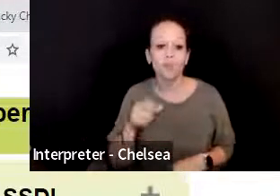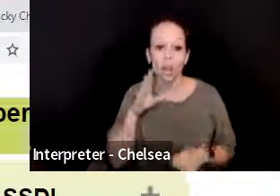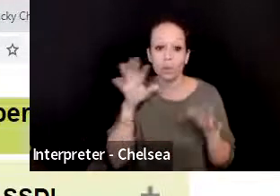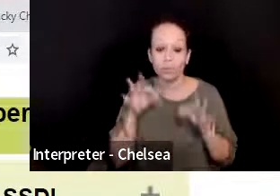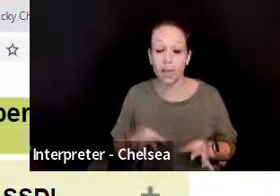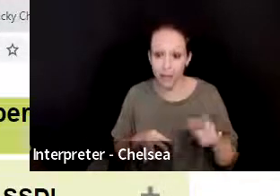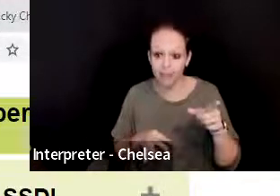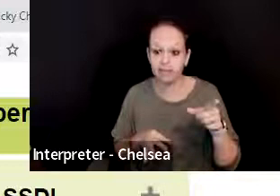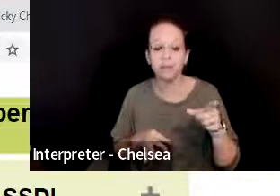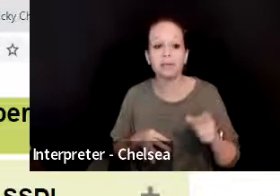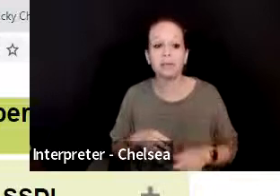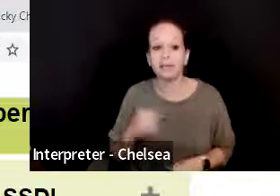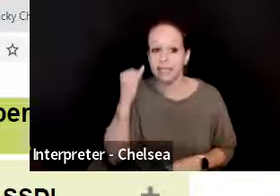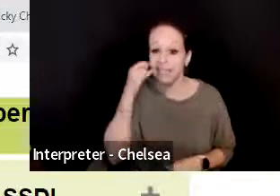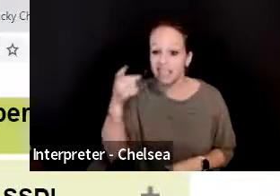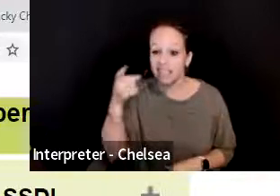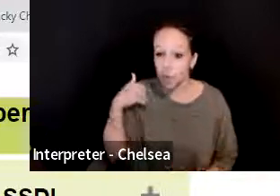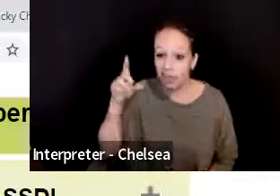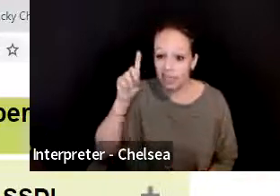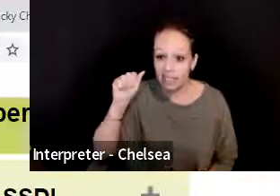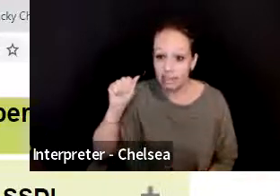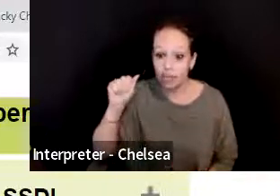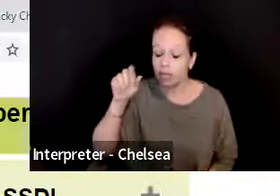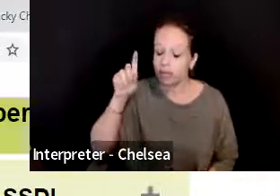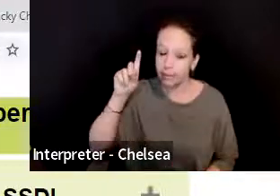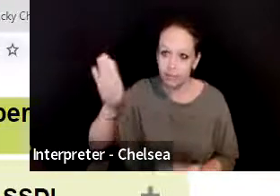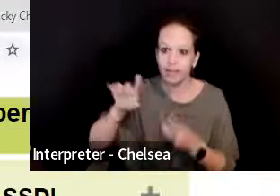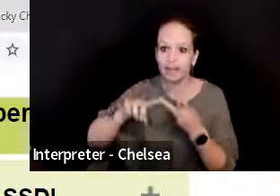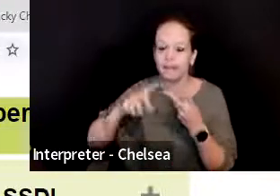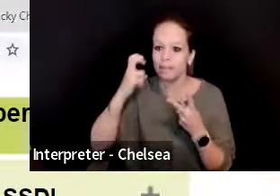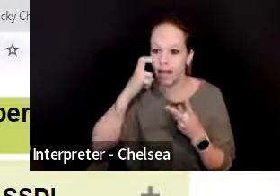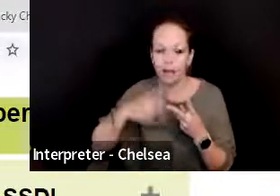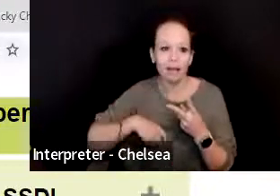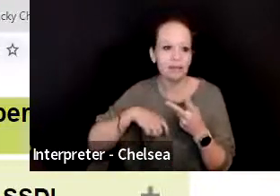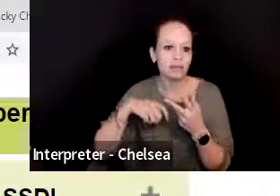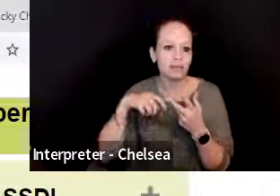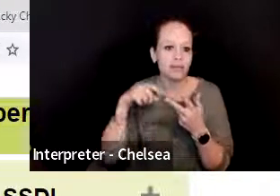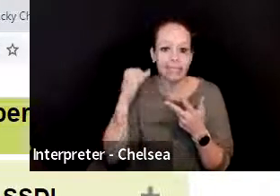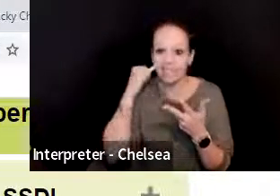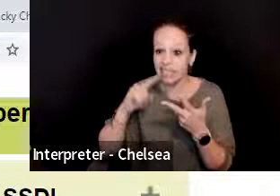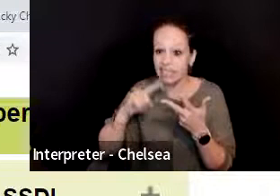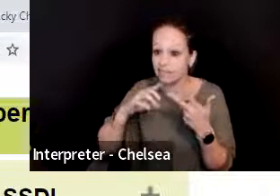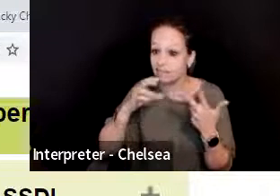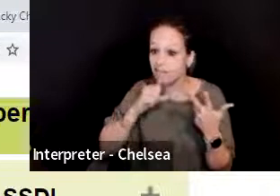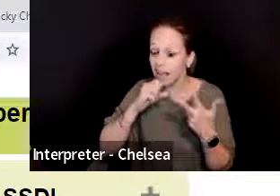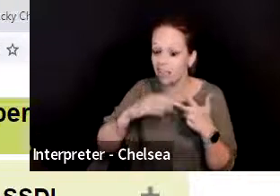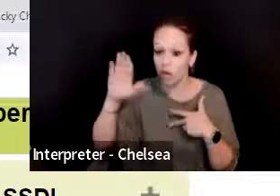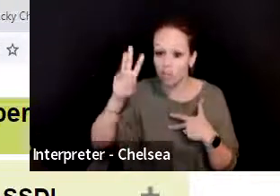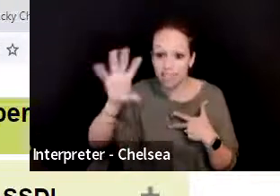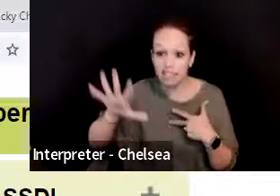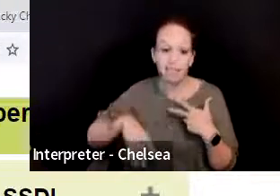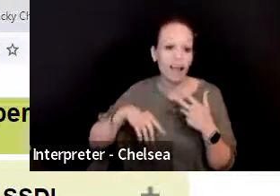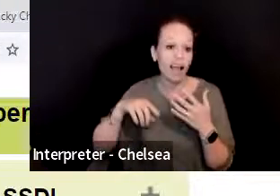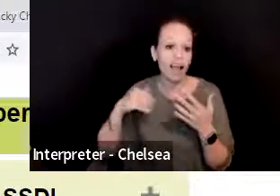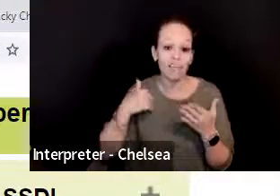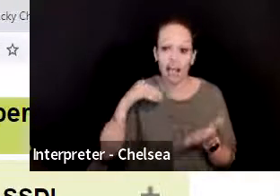states, if you have a disability, are blind, or are over age 65, and you also have low income and limited